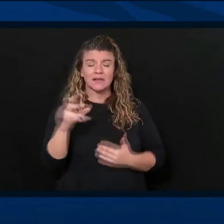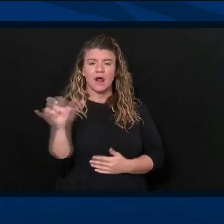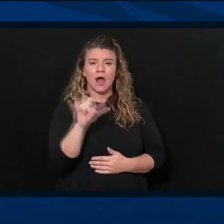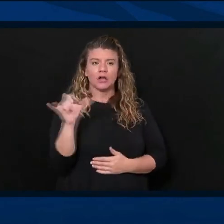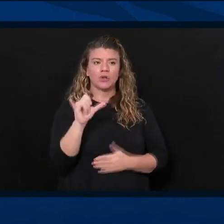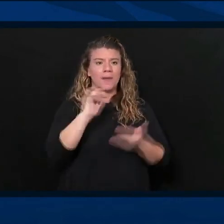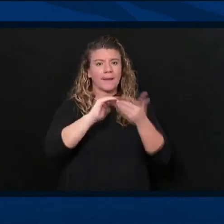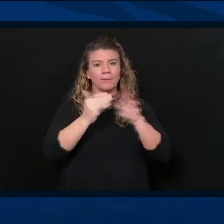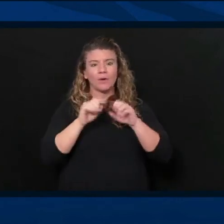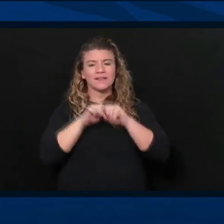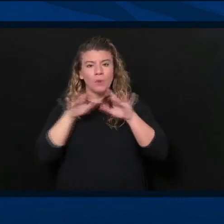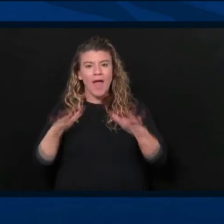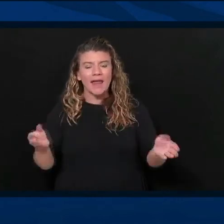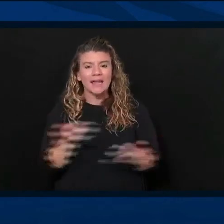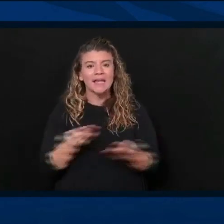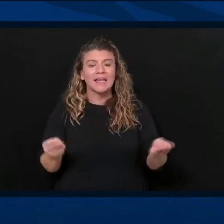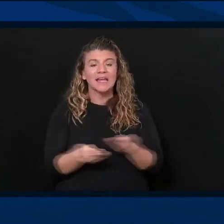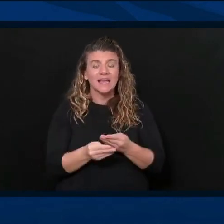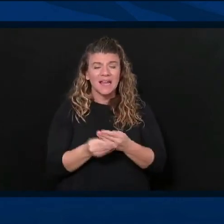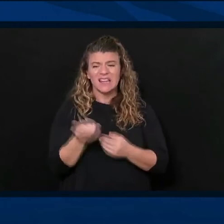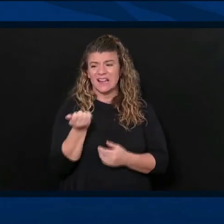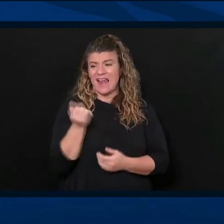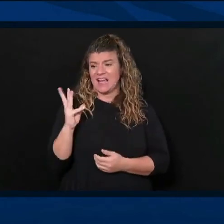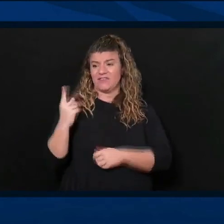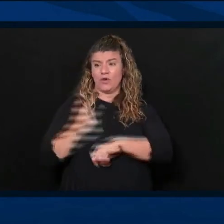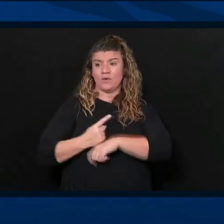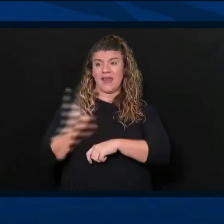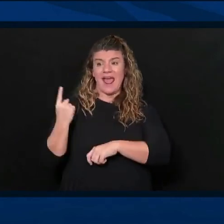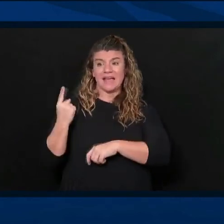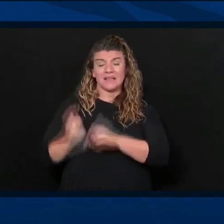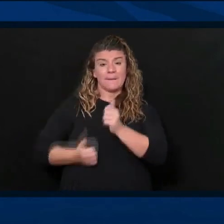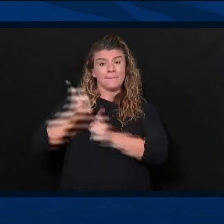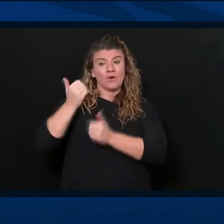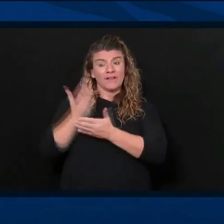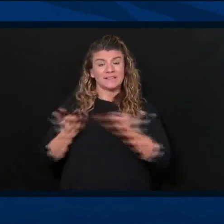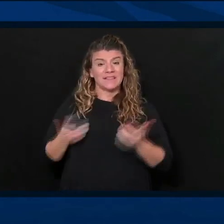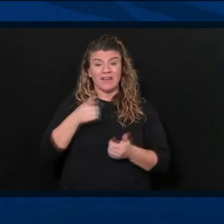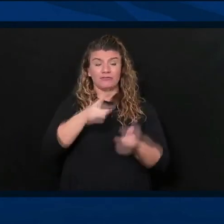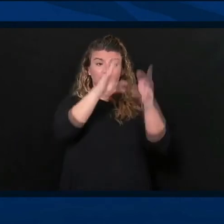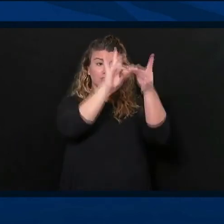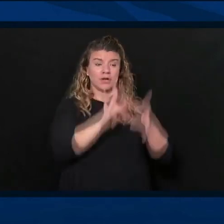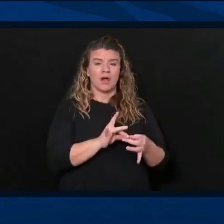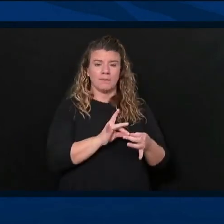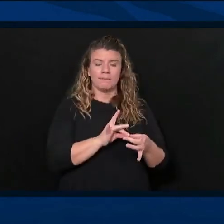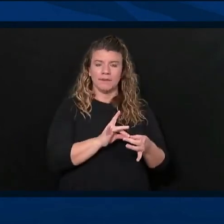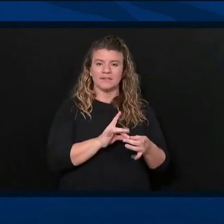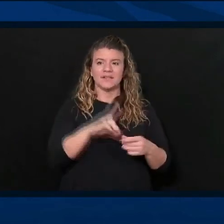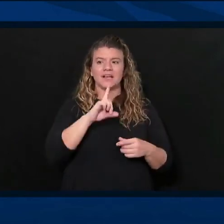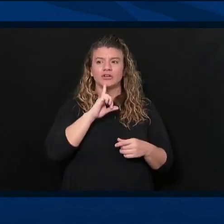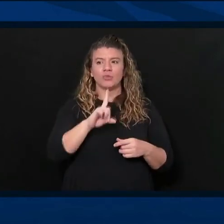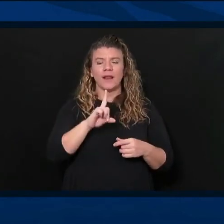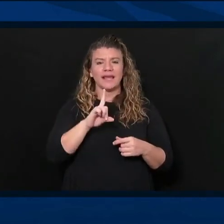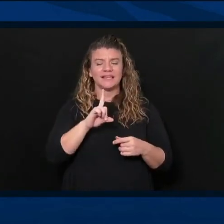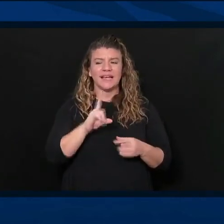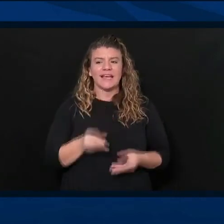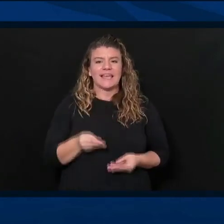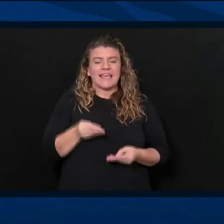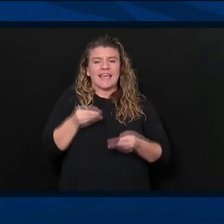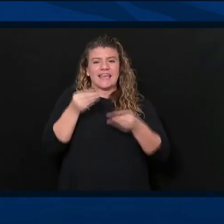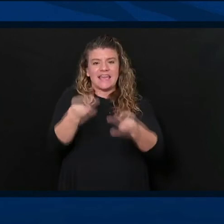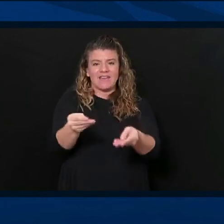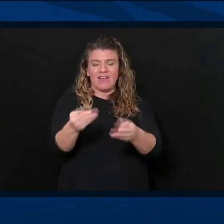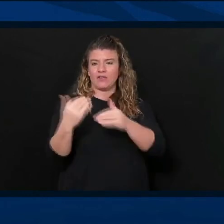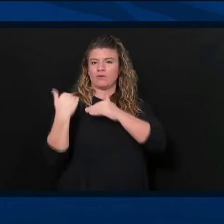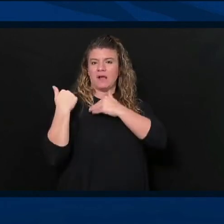community spread is up. The last few days, most of the stuff that you've been saying is putting a lot of the responsibility on mitigating this virus